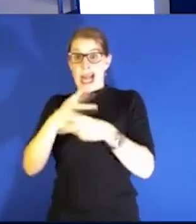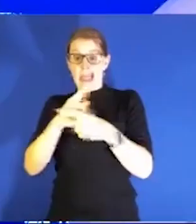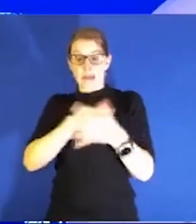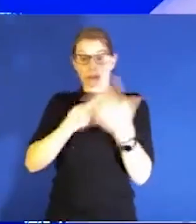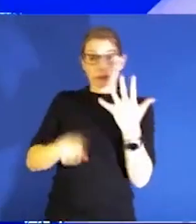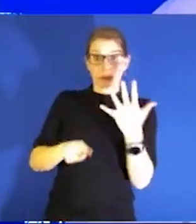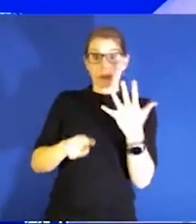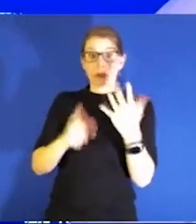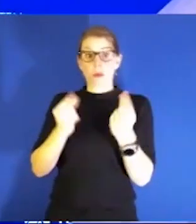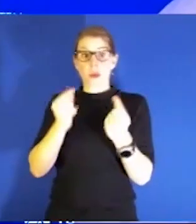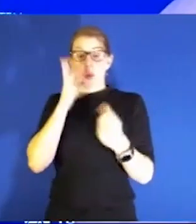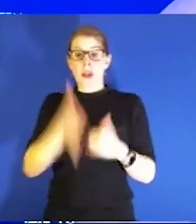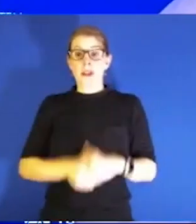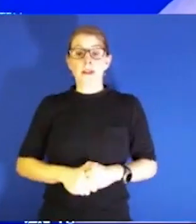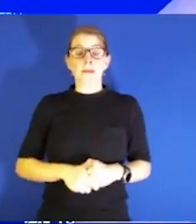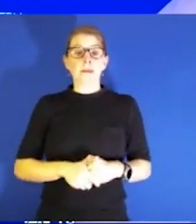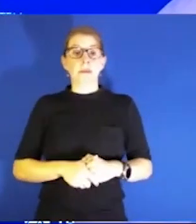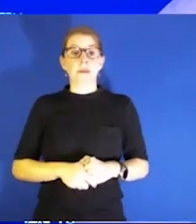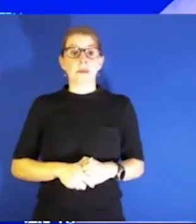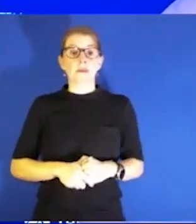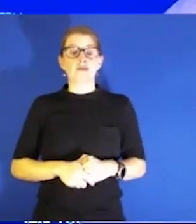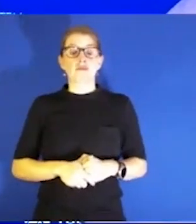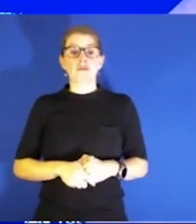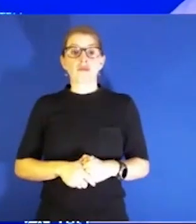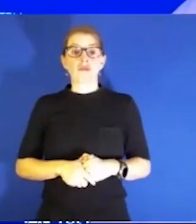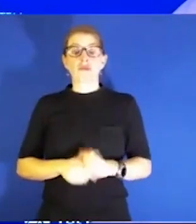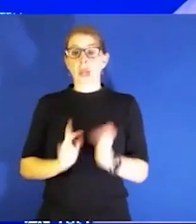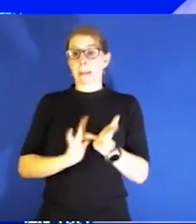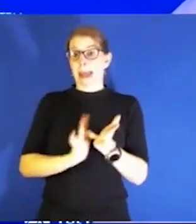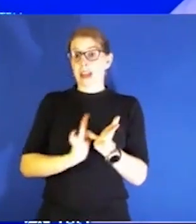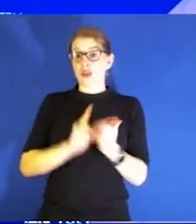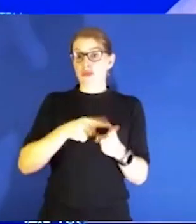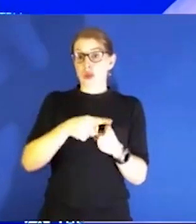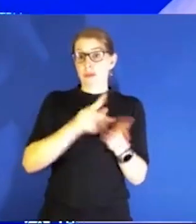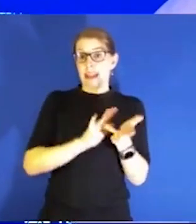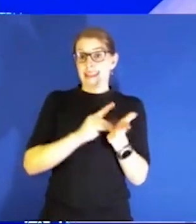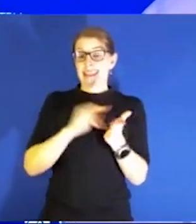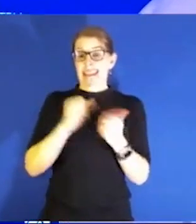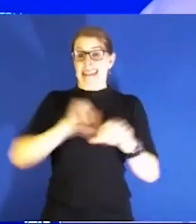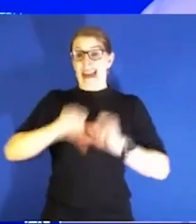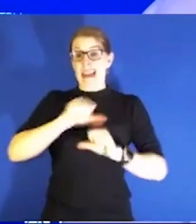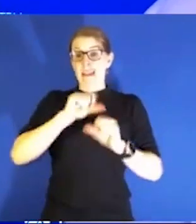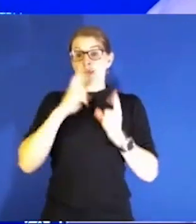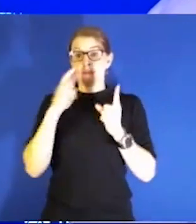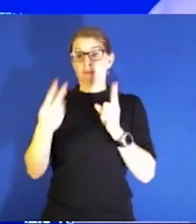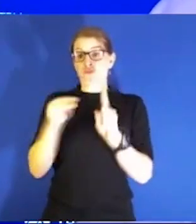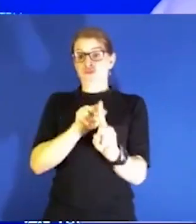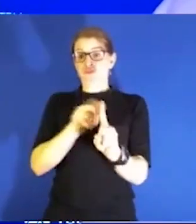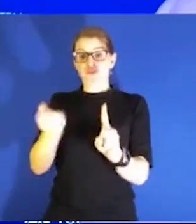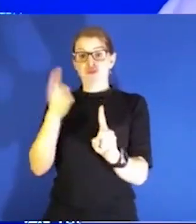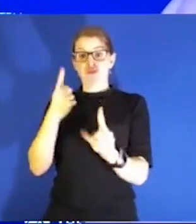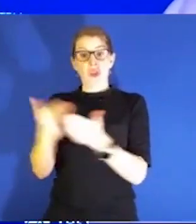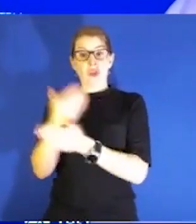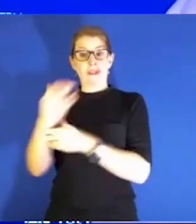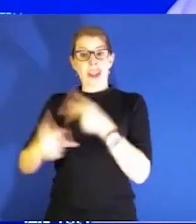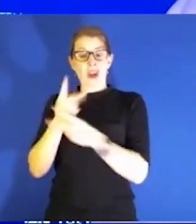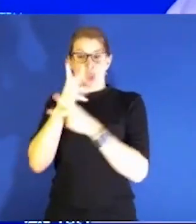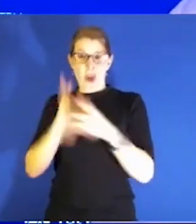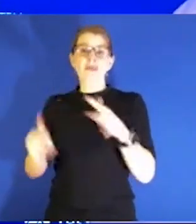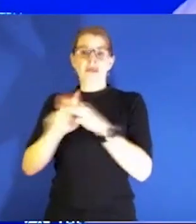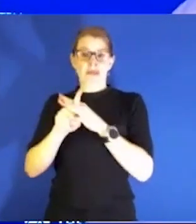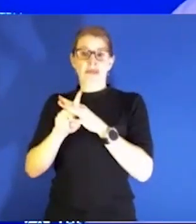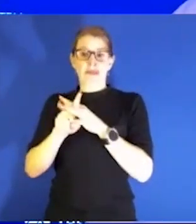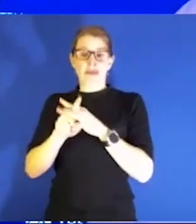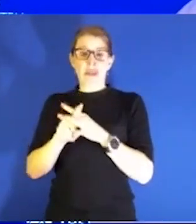speaking from pure medicine or science point of view, just understand that new variants will come in. This is just the nature